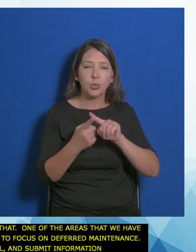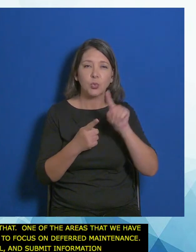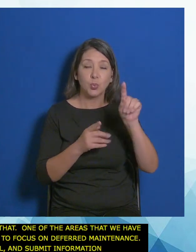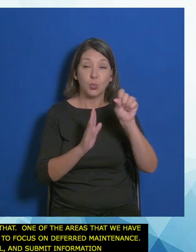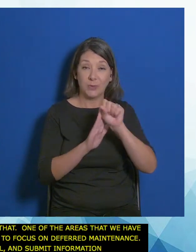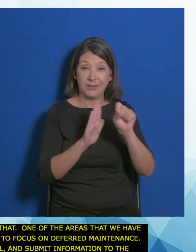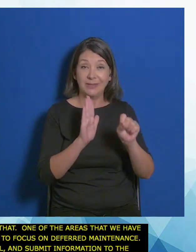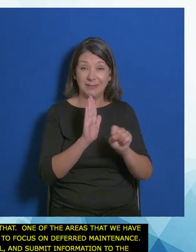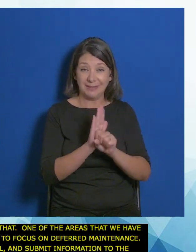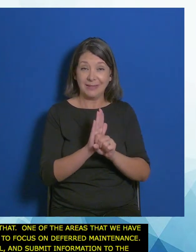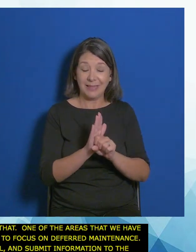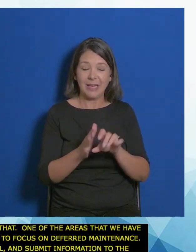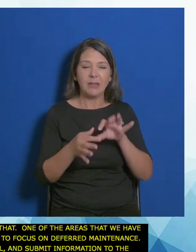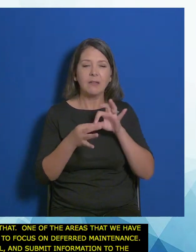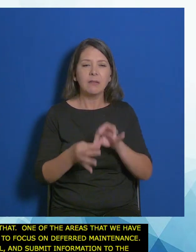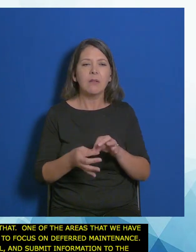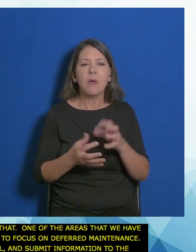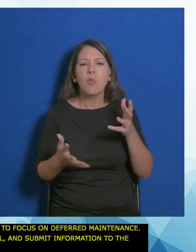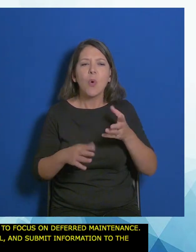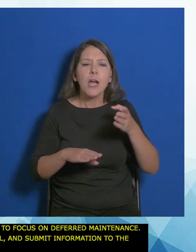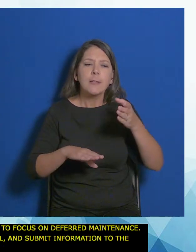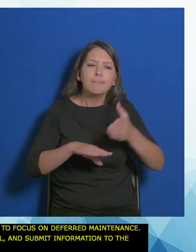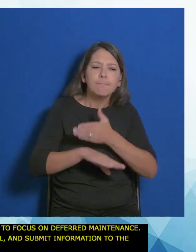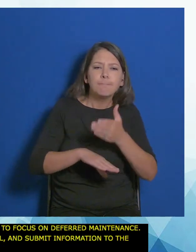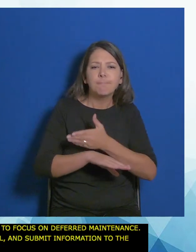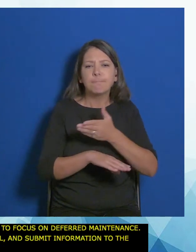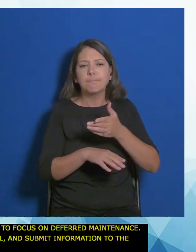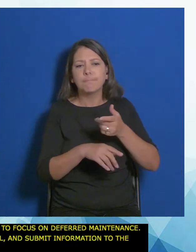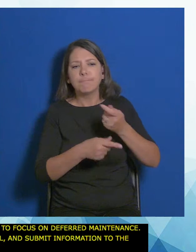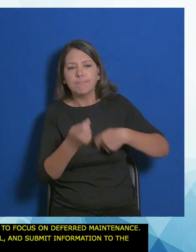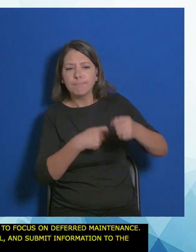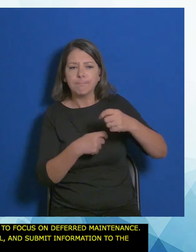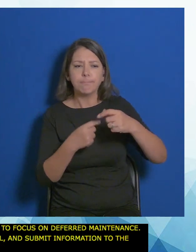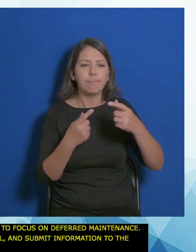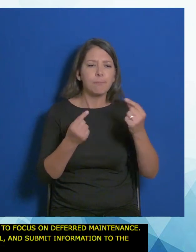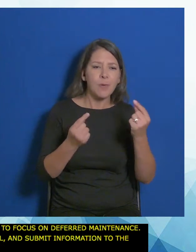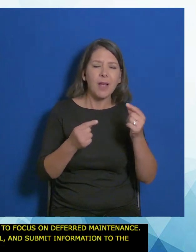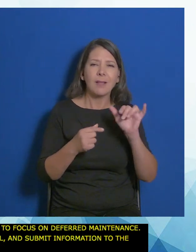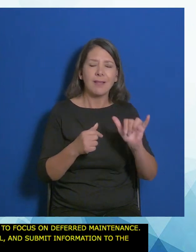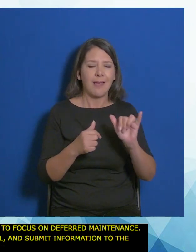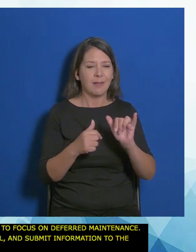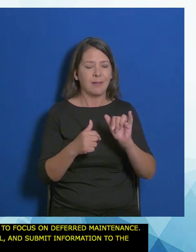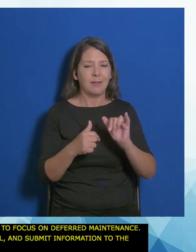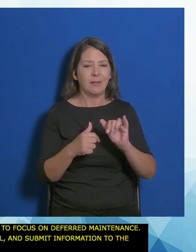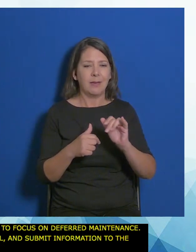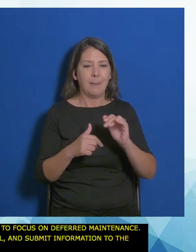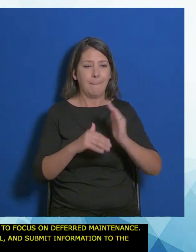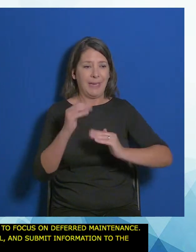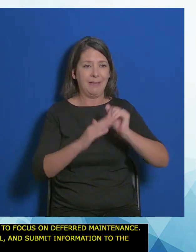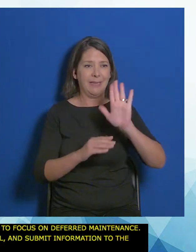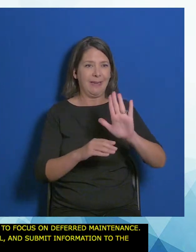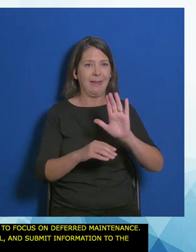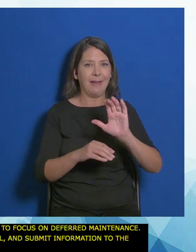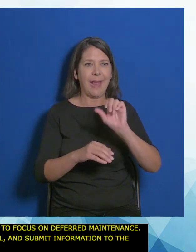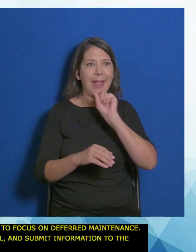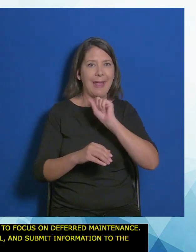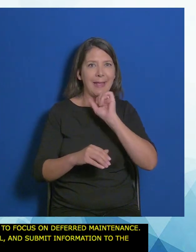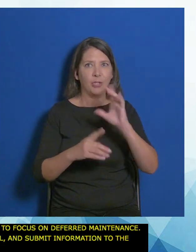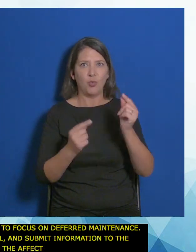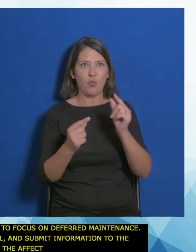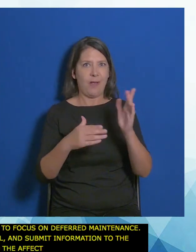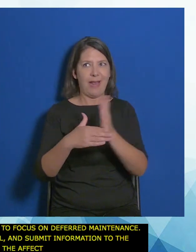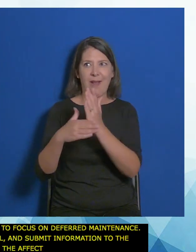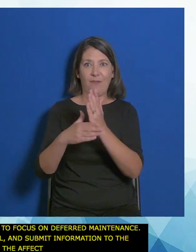state in terms of what renovations we're looking at doing, how those average and median age of our buildings are. Just specifically on the